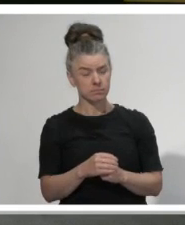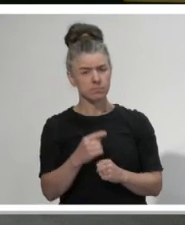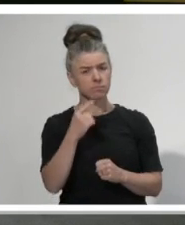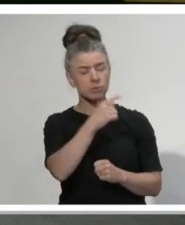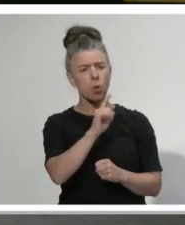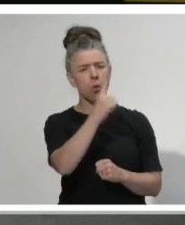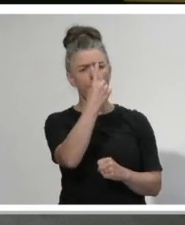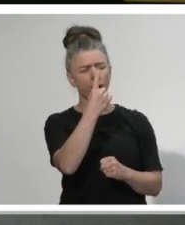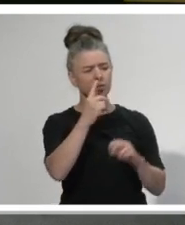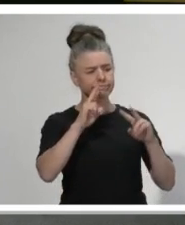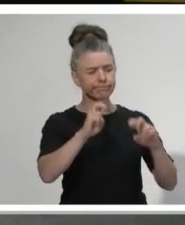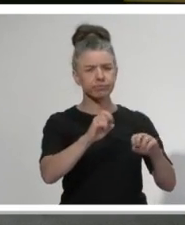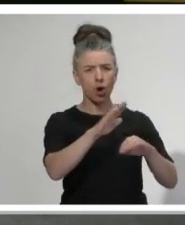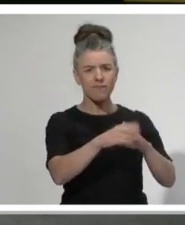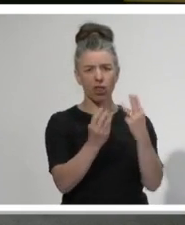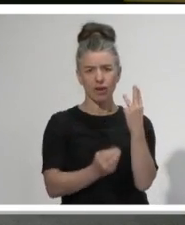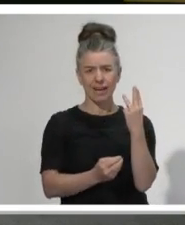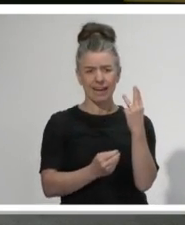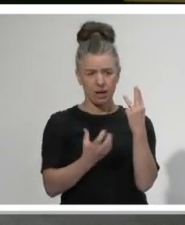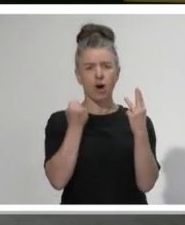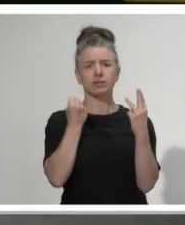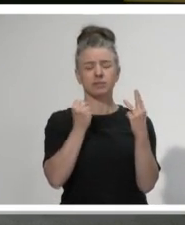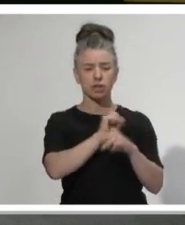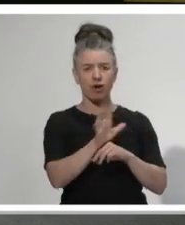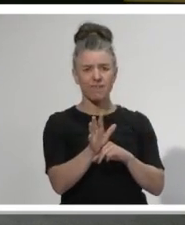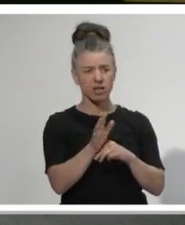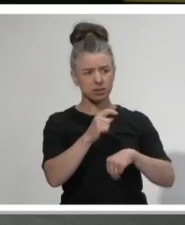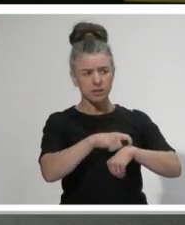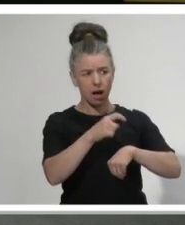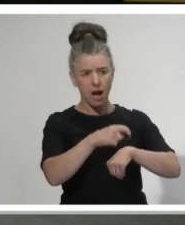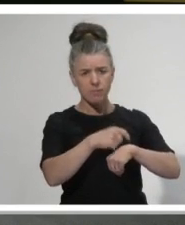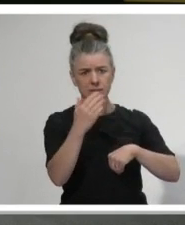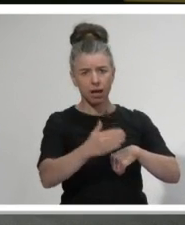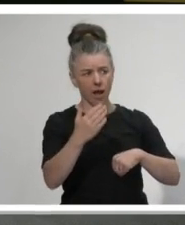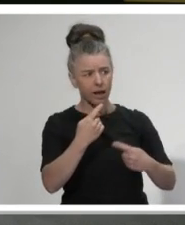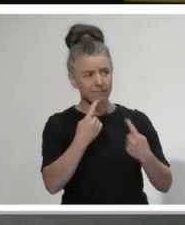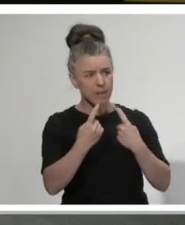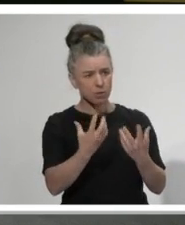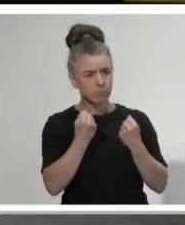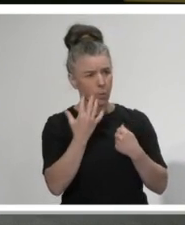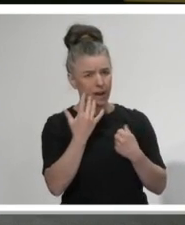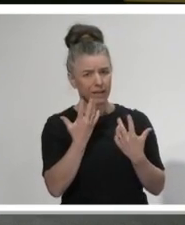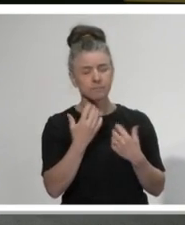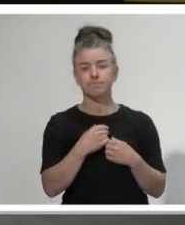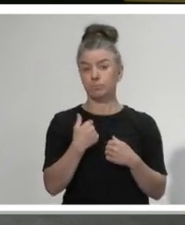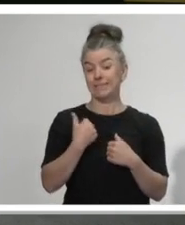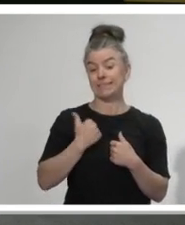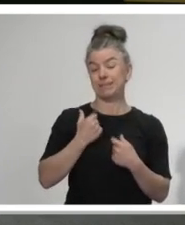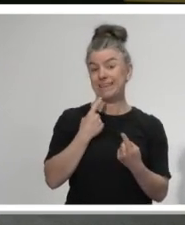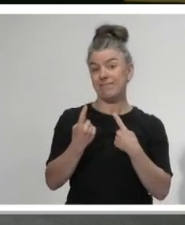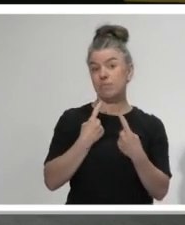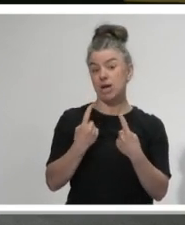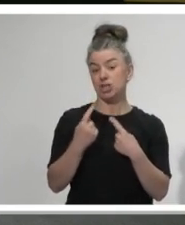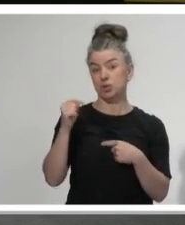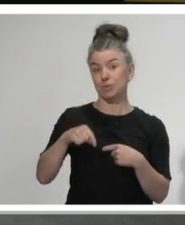long you expect that might take? Oh, well, we expect to get a further update later today. As I said, the first case was notified